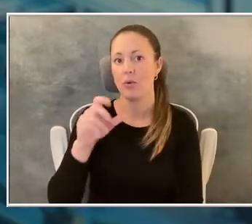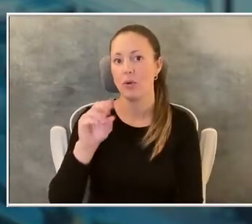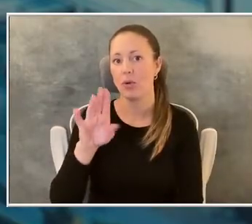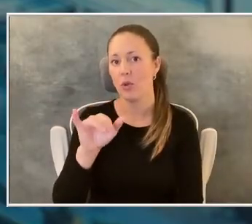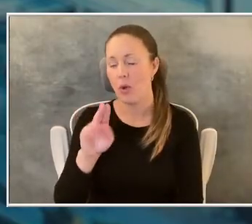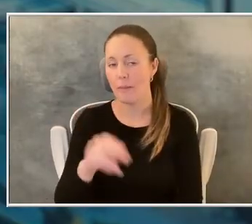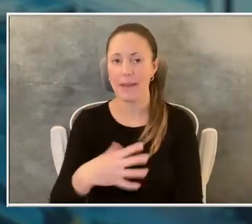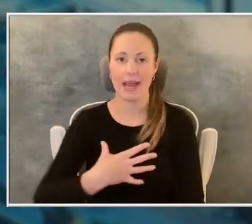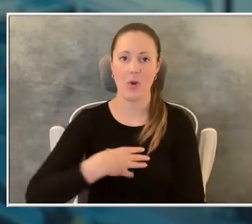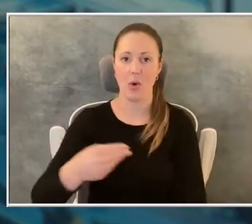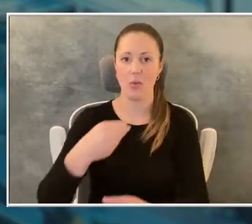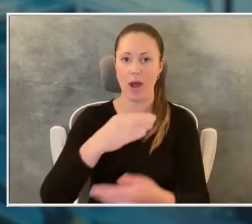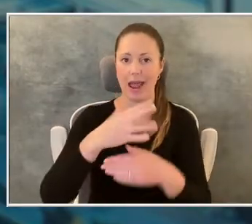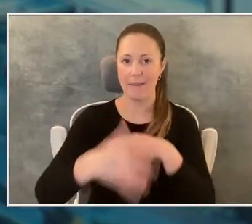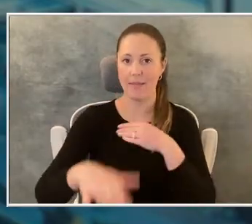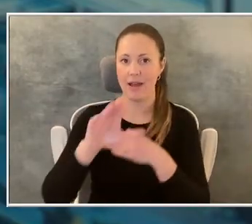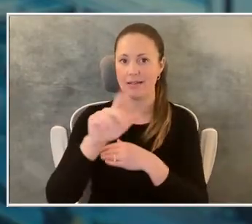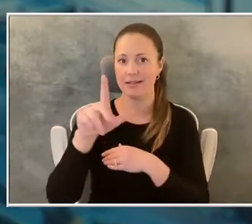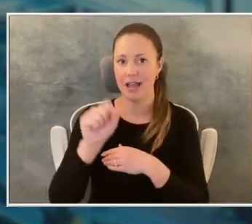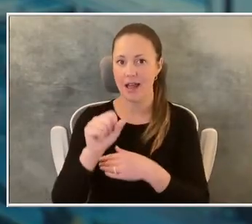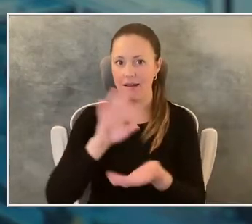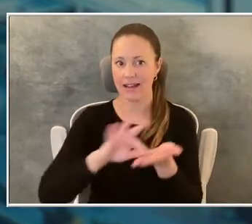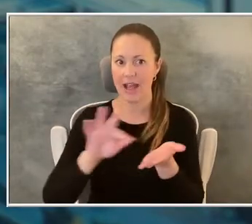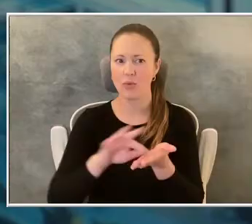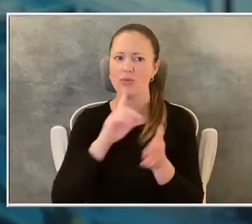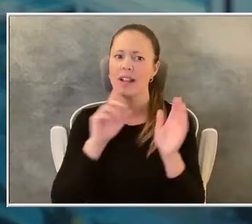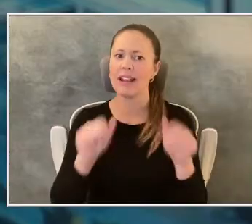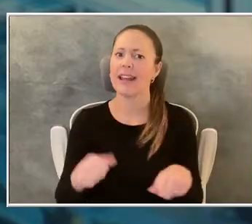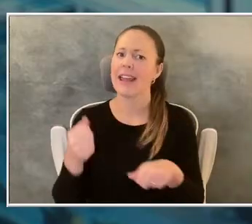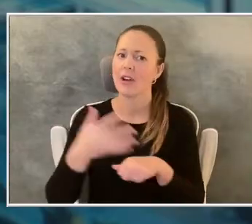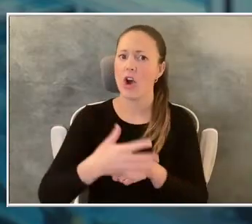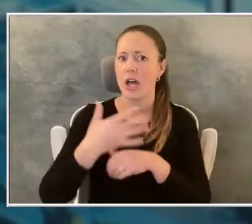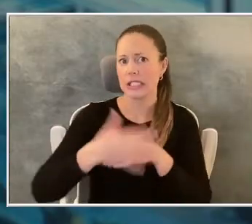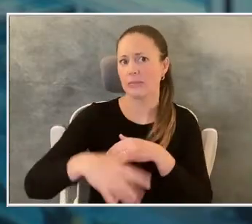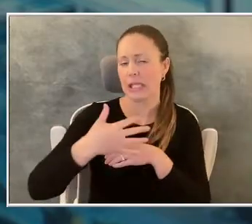cause bleeding. So it is a cancer, and